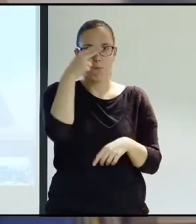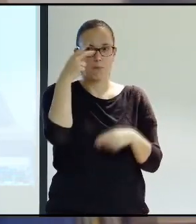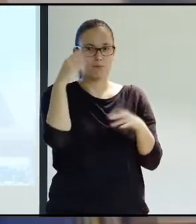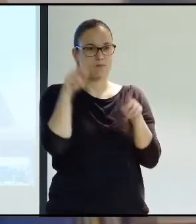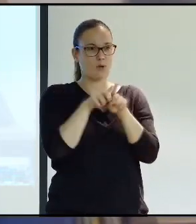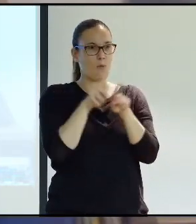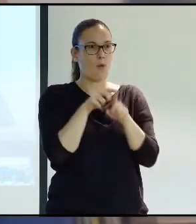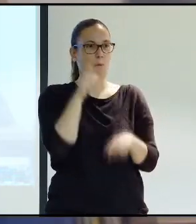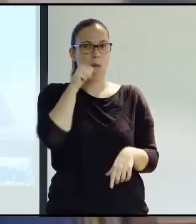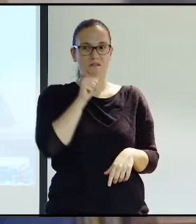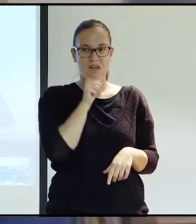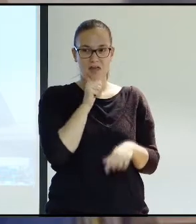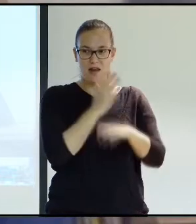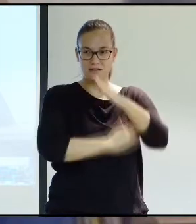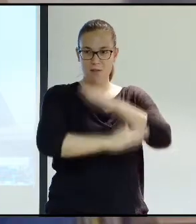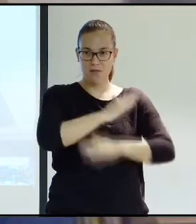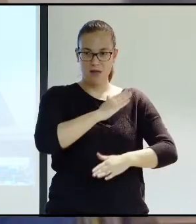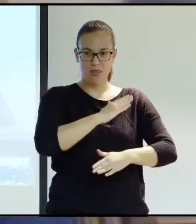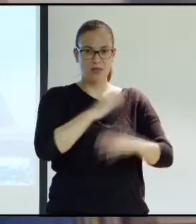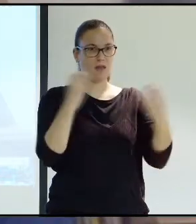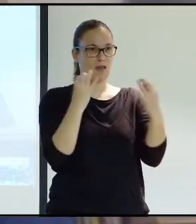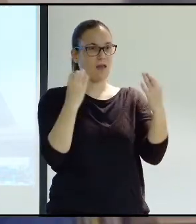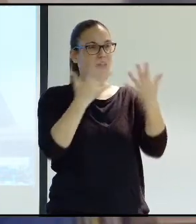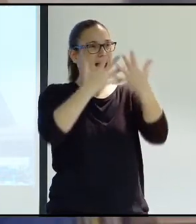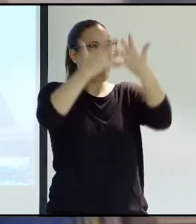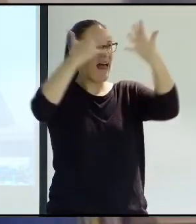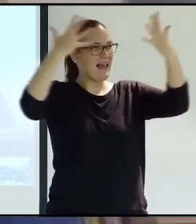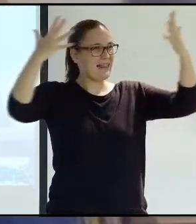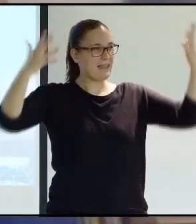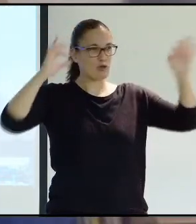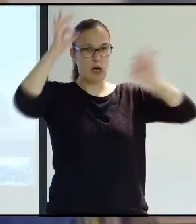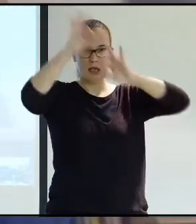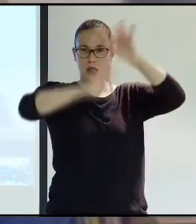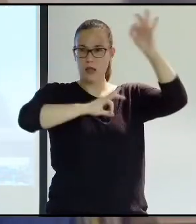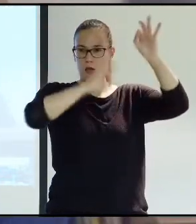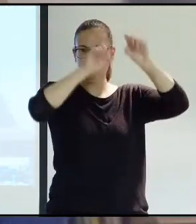disability and functional diversity. And all those organizations,